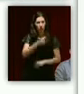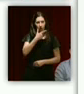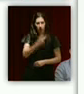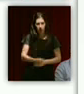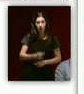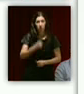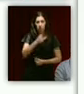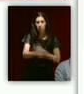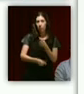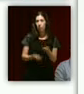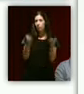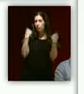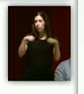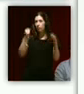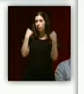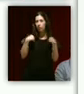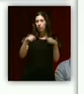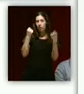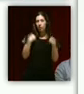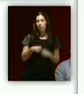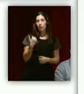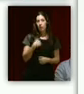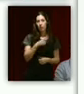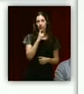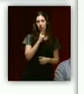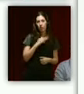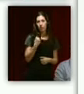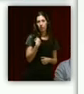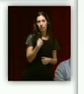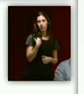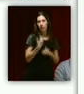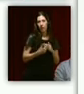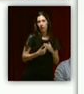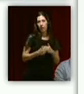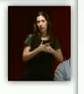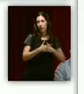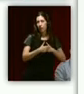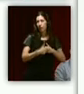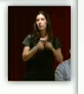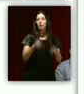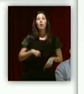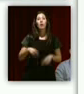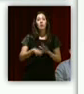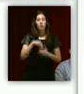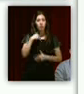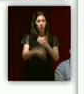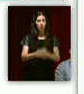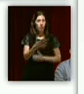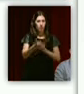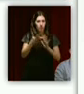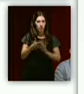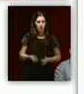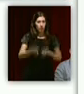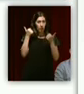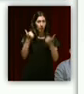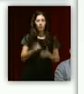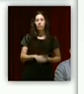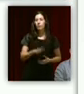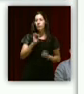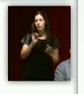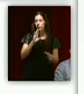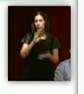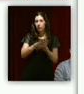too effortful, you can simplify. They're already telling me that I need to go faster, sorry. Well,